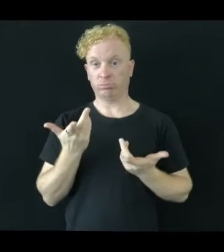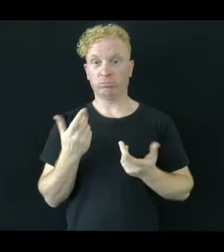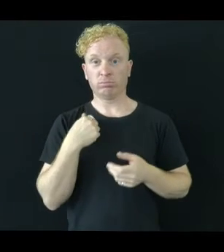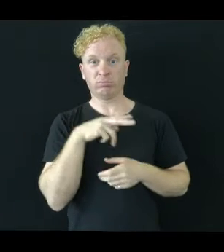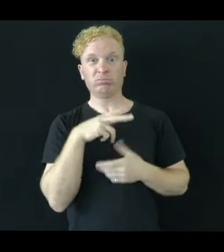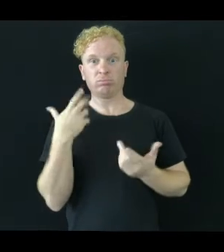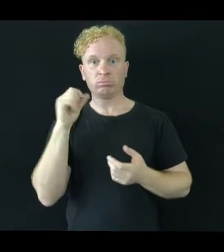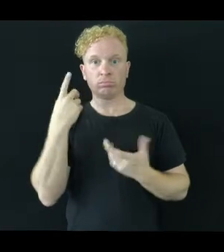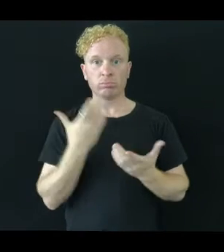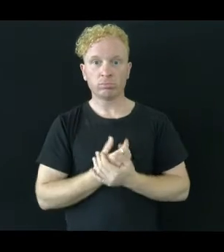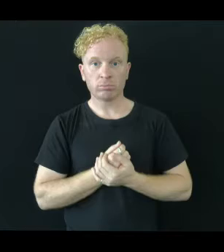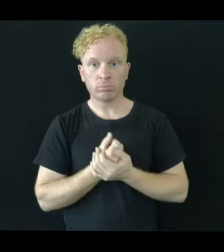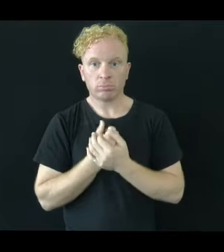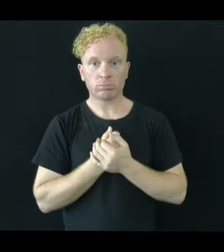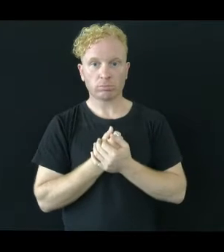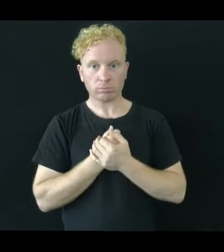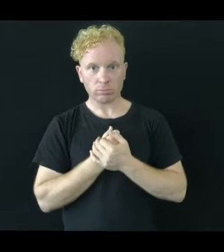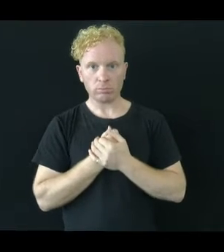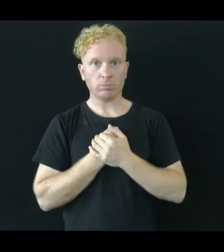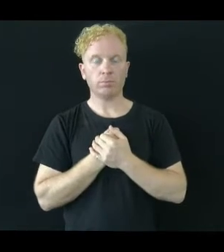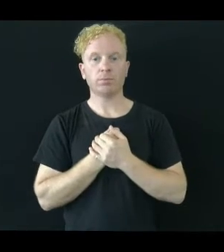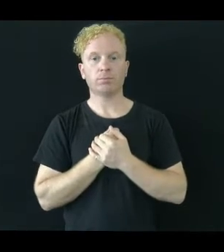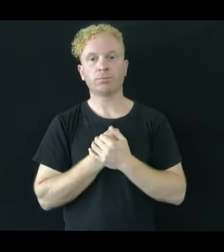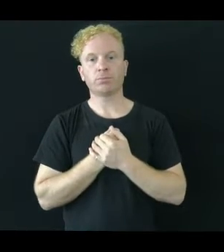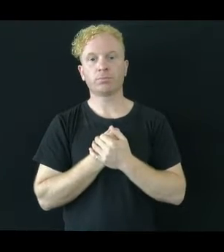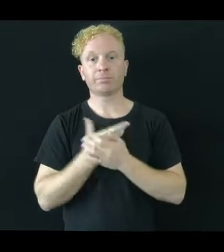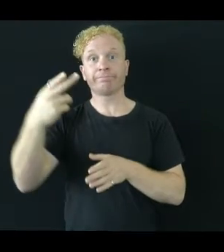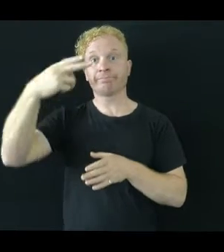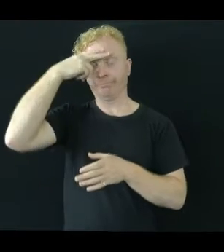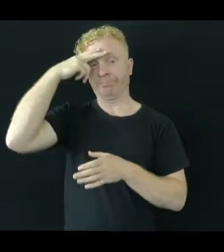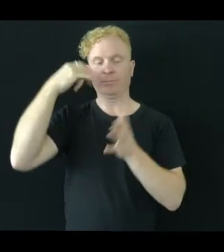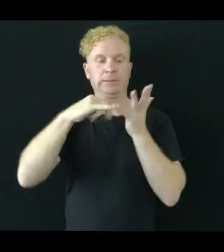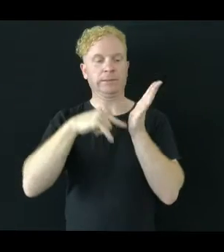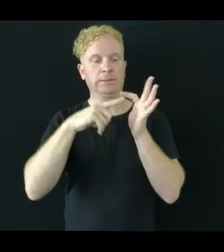barely any sex education at all.